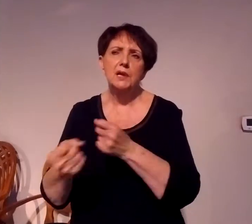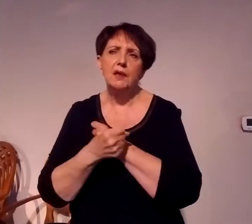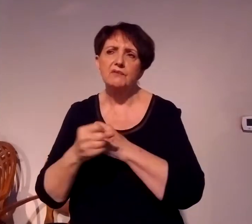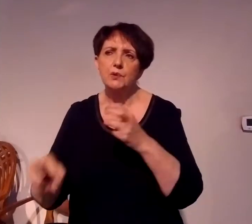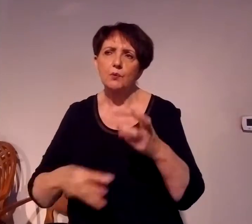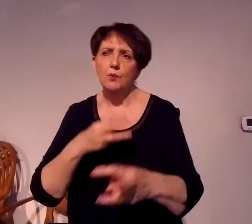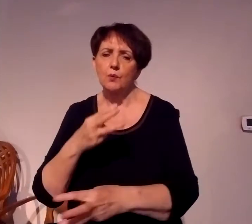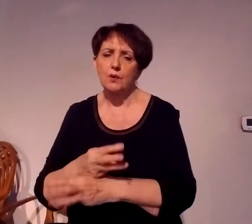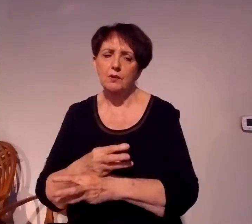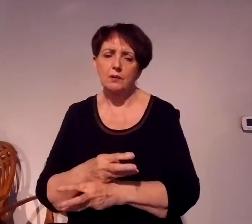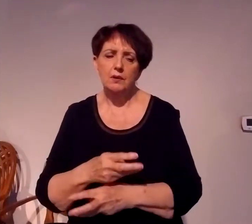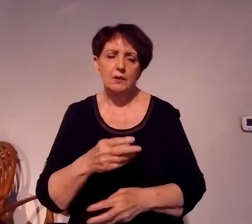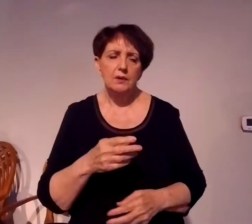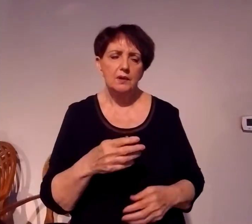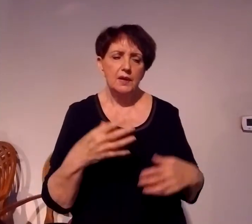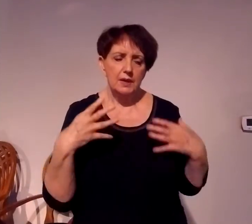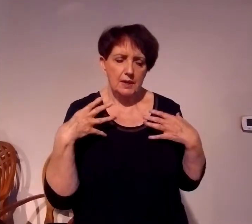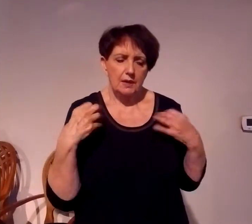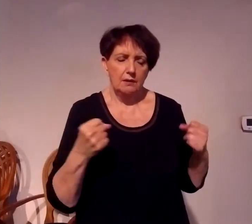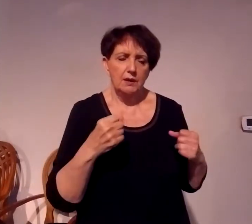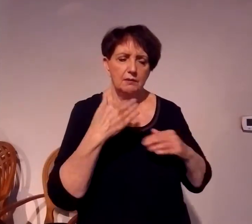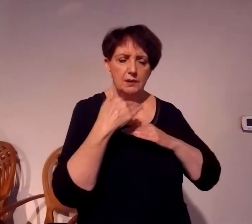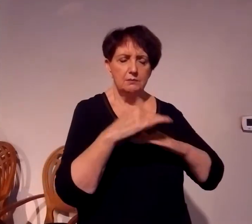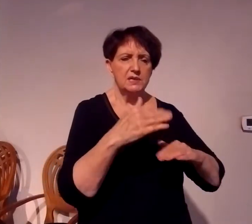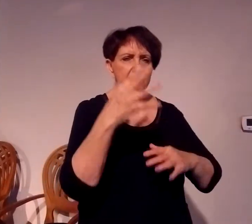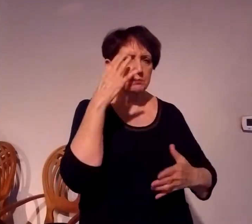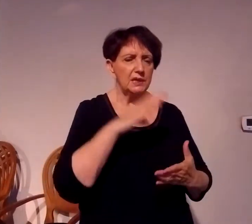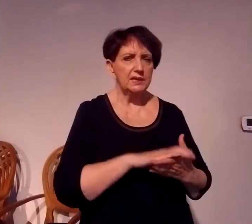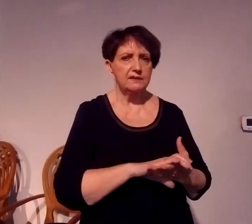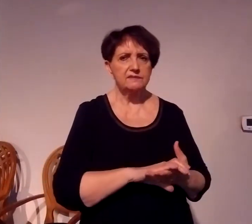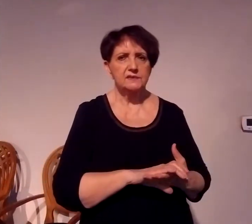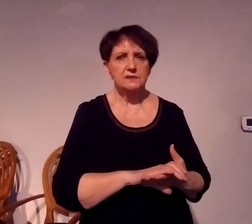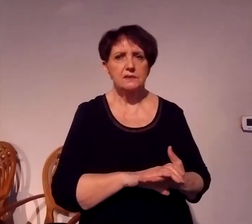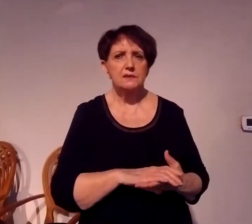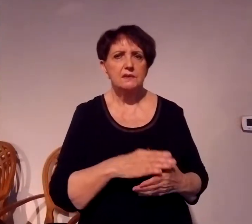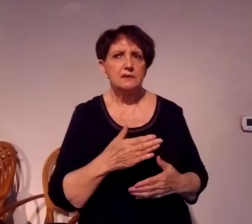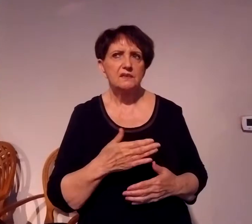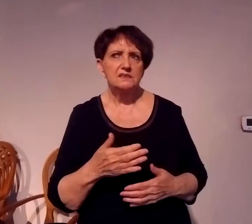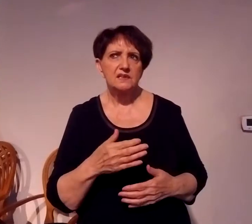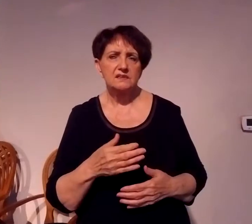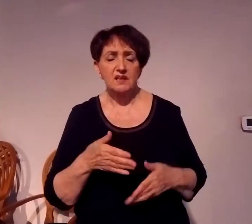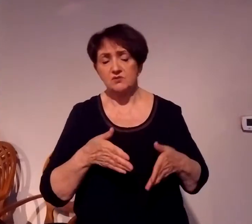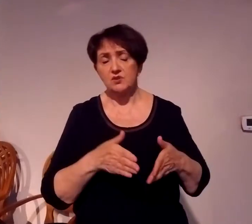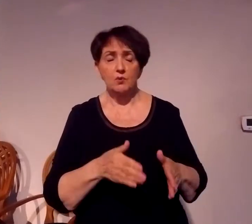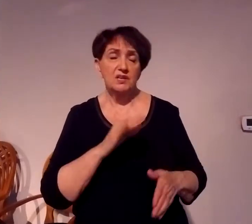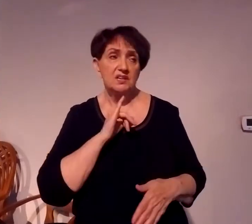This means we have to heal our limiting beliefs. Oh, things like, well, that's just the way it is.